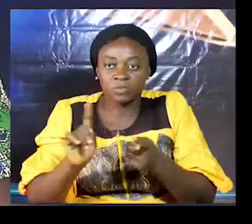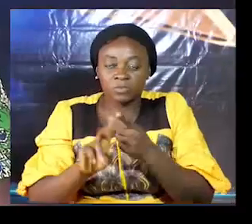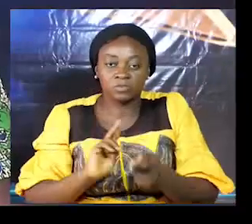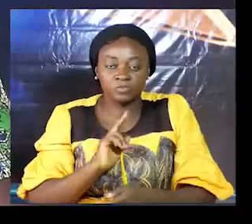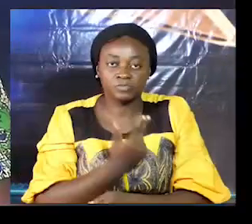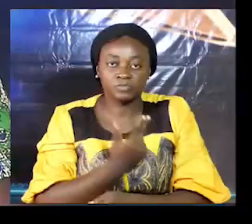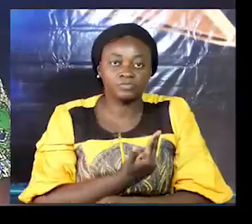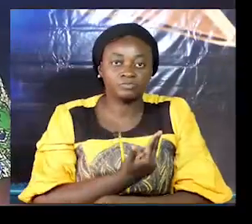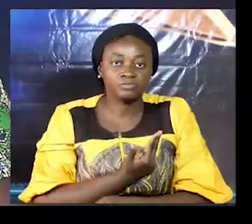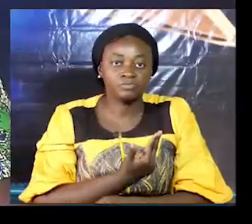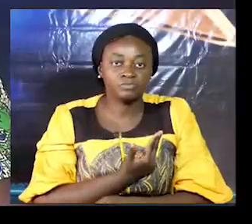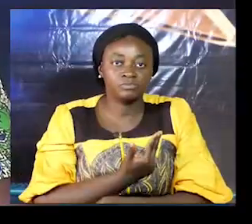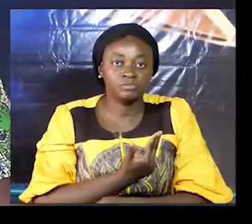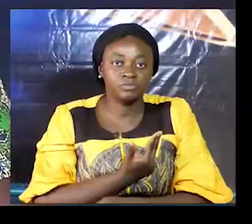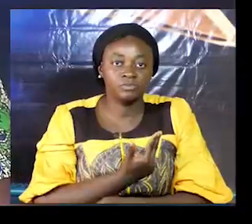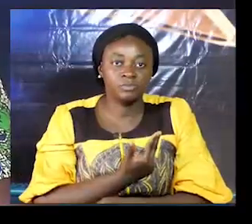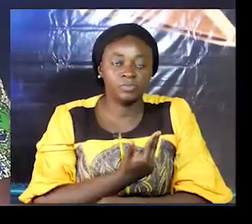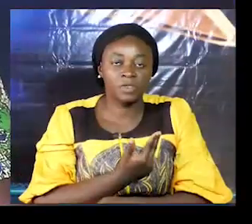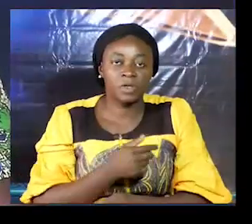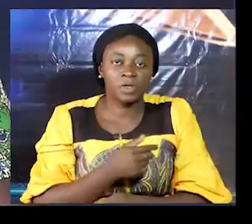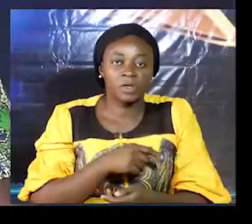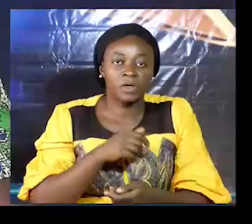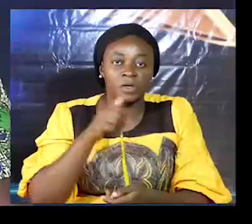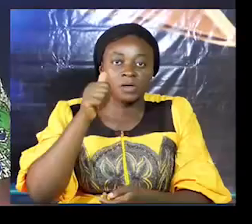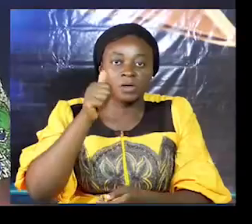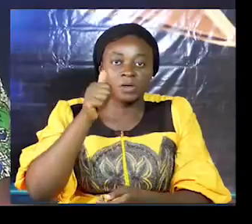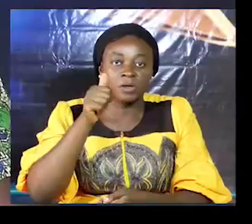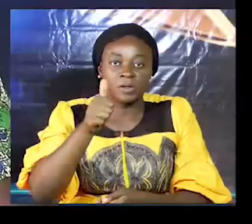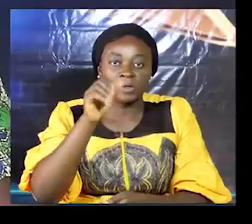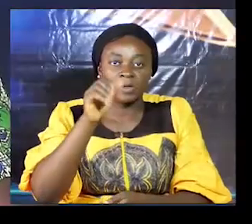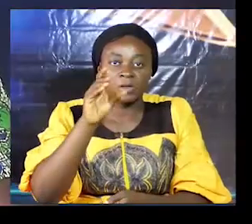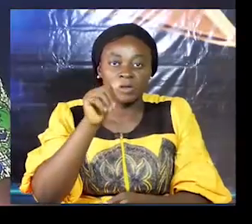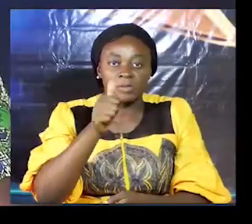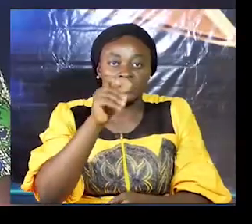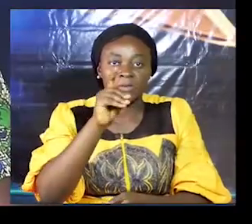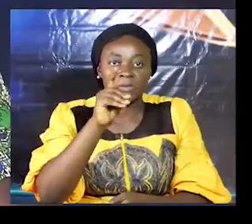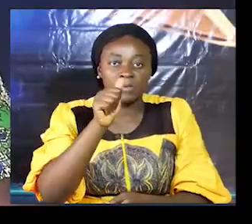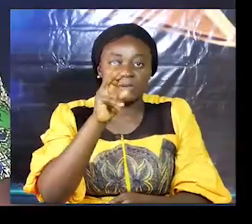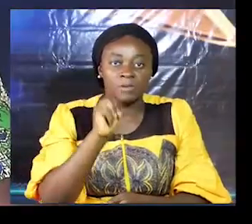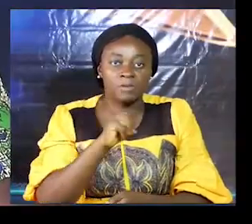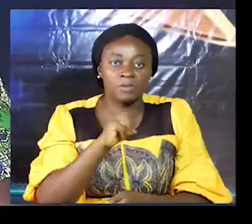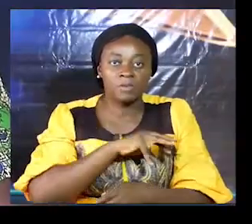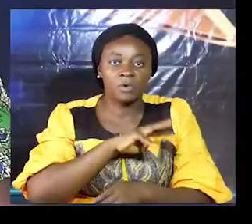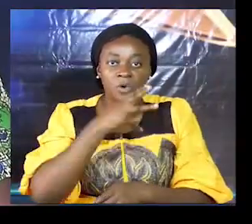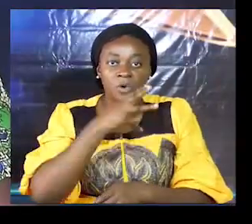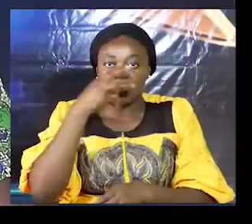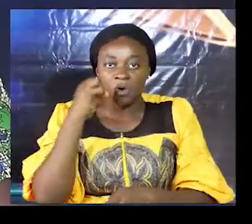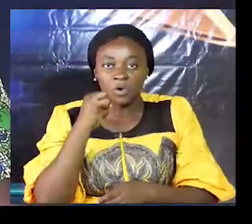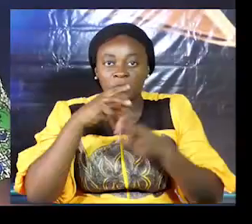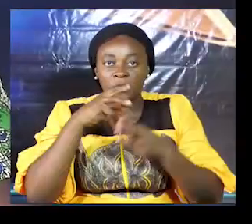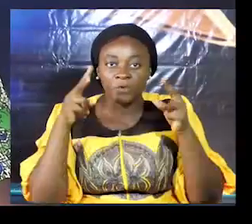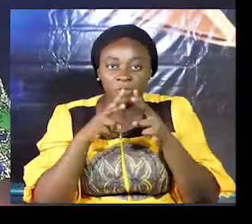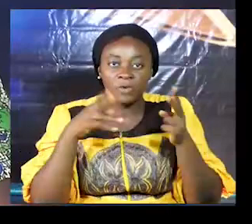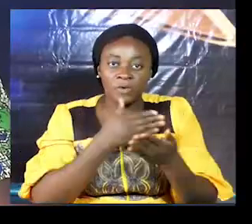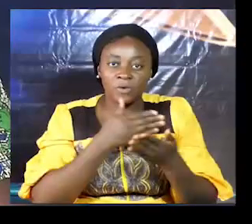when he declared that this is the bone of my bones and the flesh of my flesh. So to you as a young man, to a young woman,